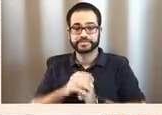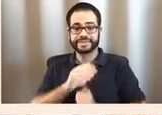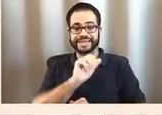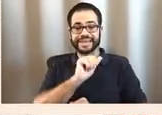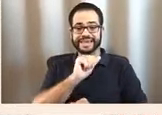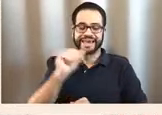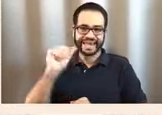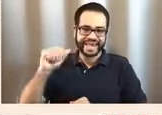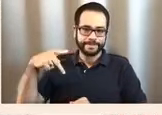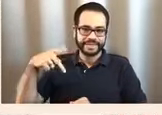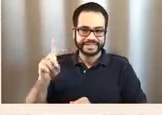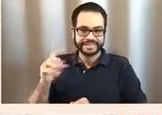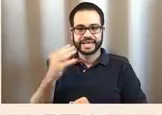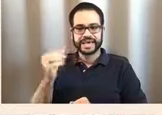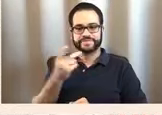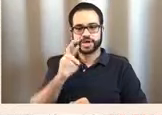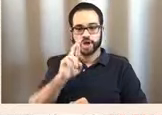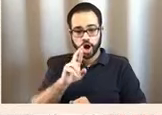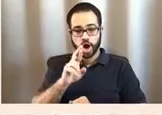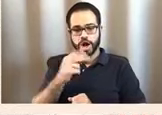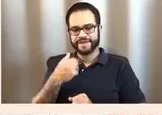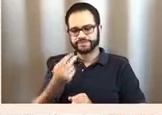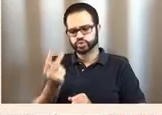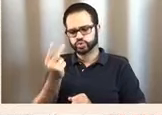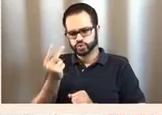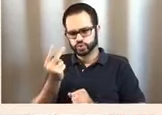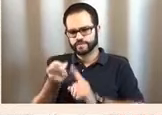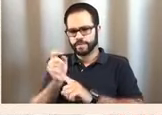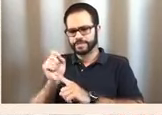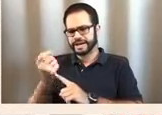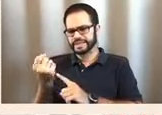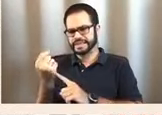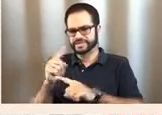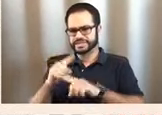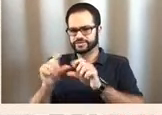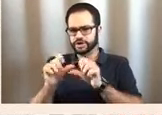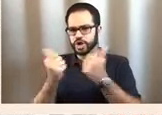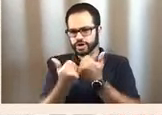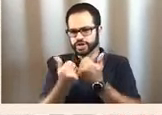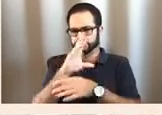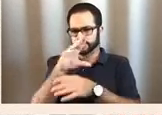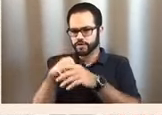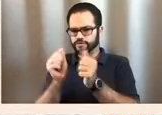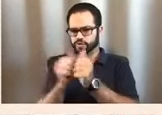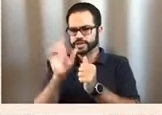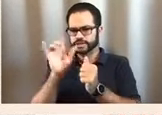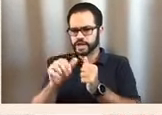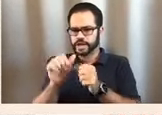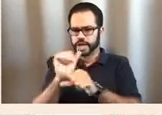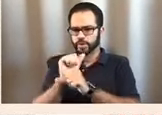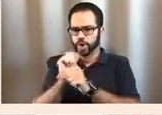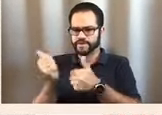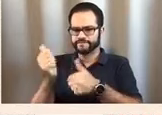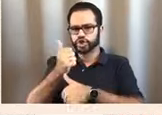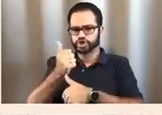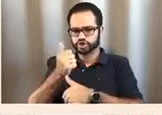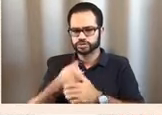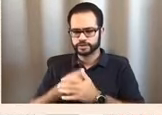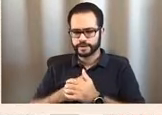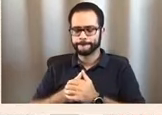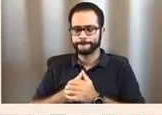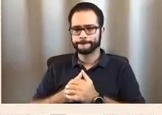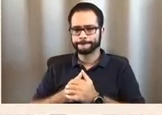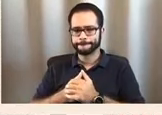11 organizations that form part of this interagency cooperative agreement for the Employment First implementation. All